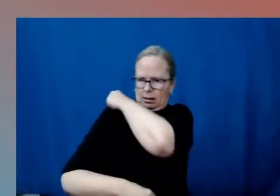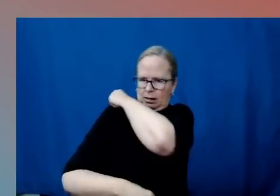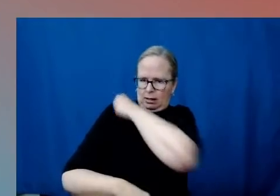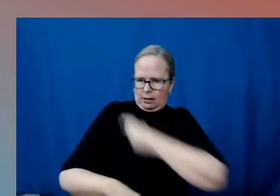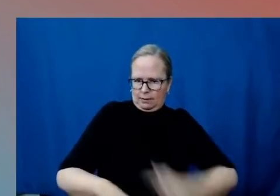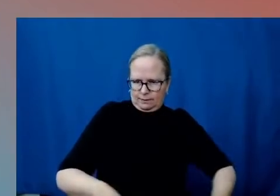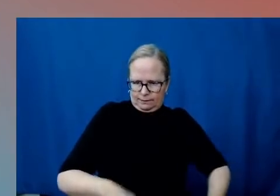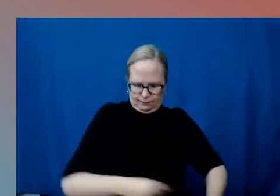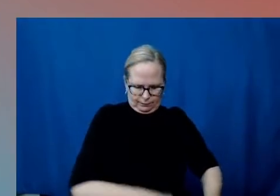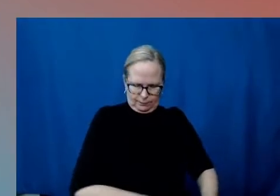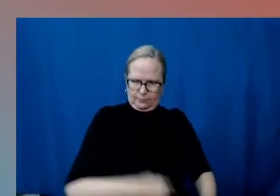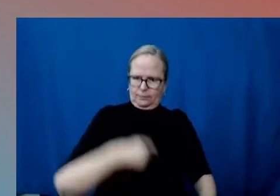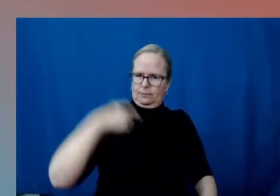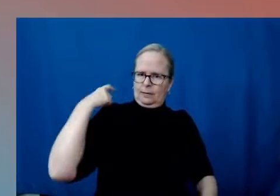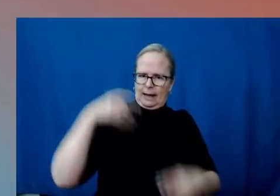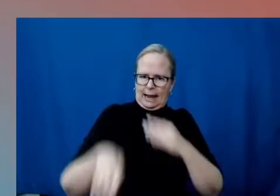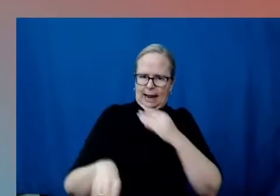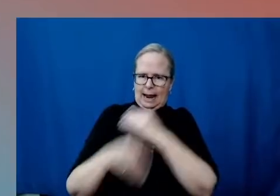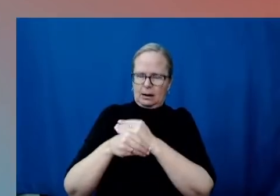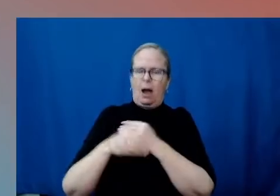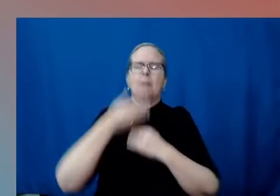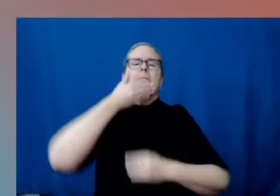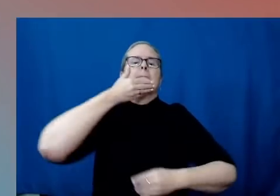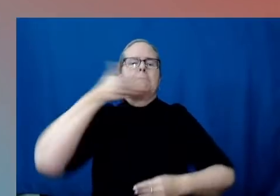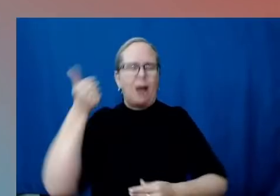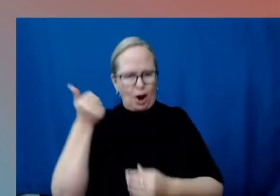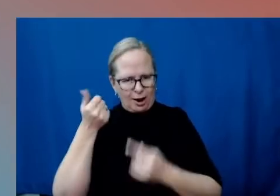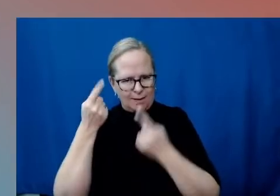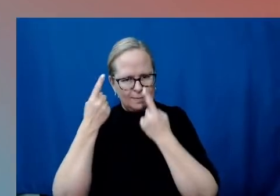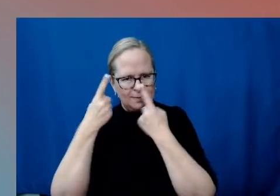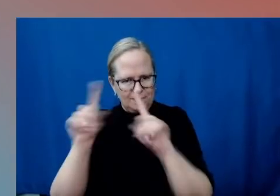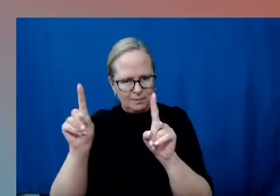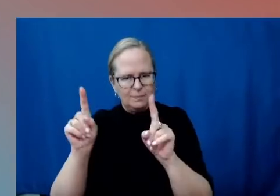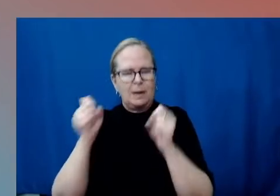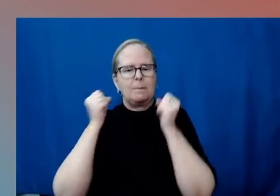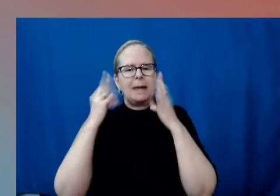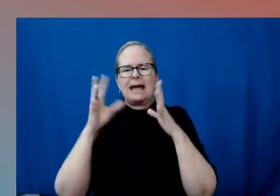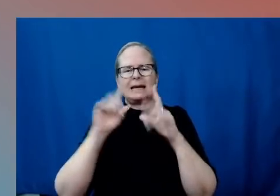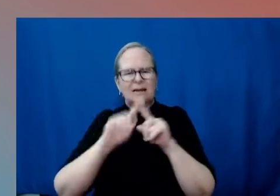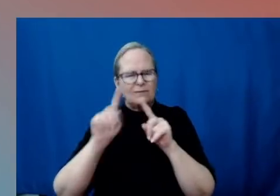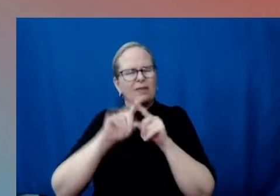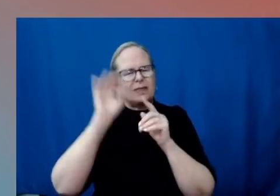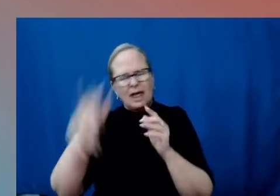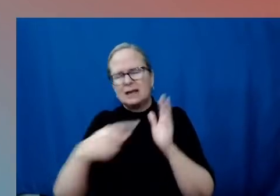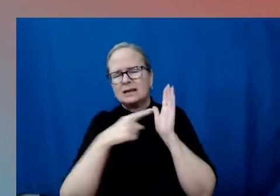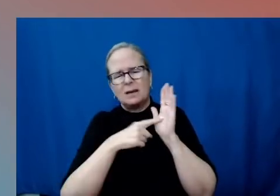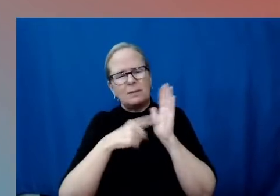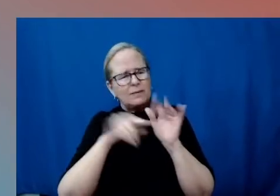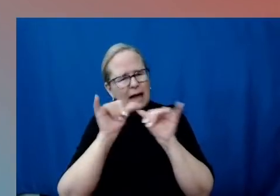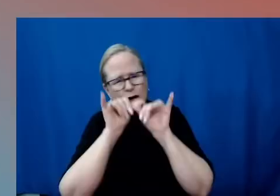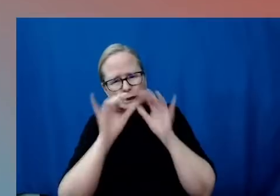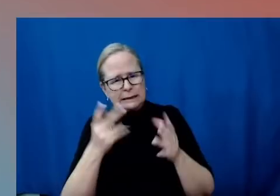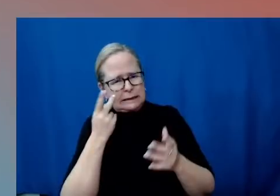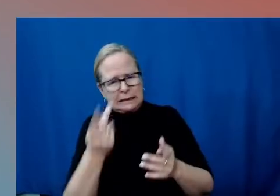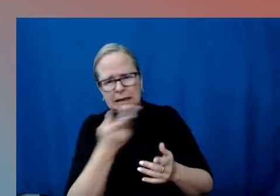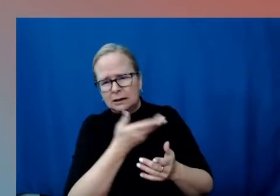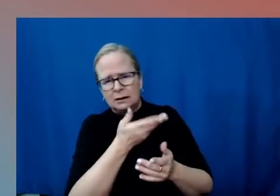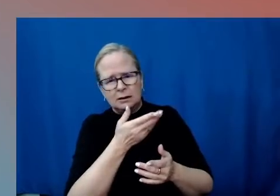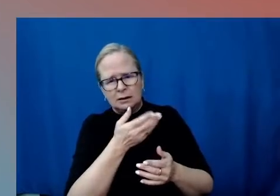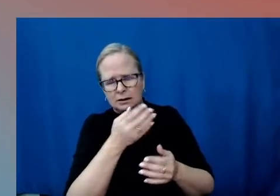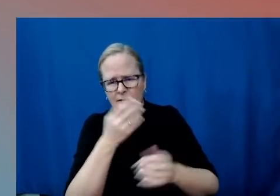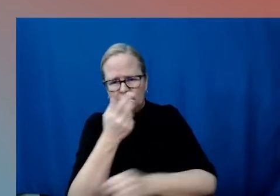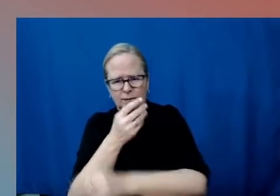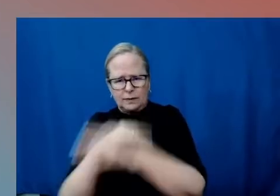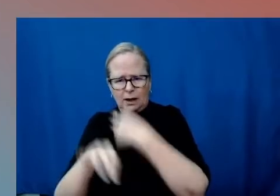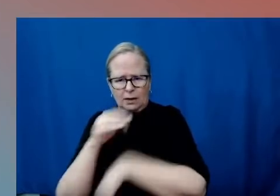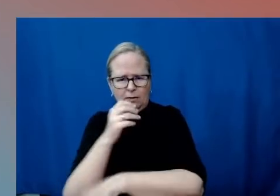think there's probably umpteen examples of this in engineering where something really hasn't worked up to snuff. And so we've just adapted it. So instead of